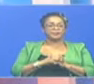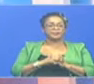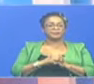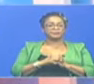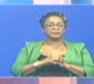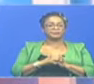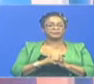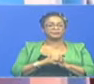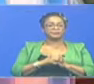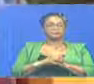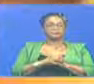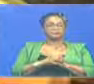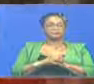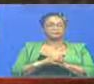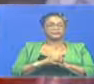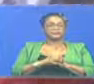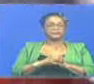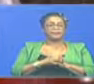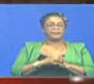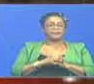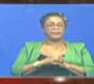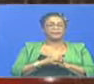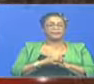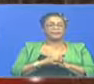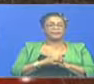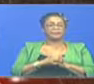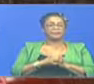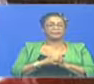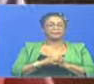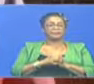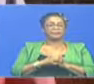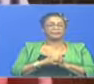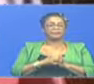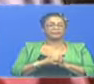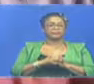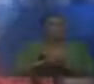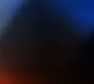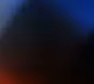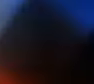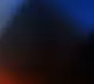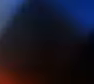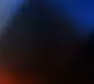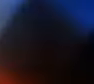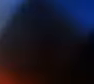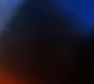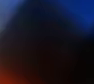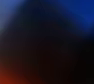That question is not answered.